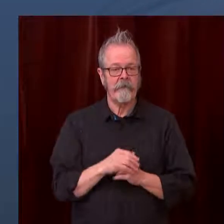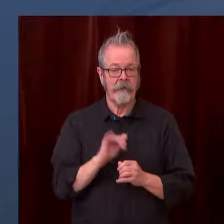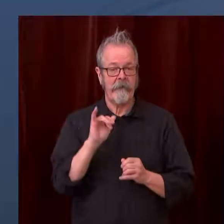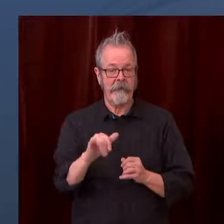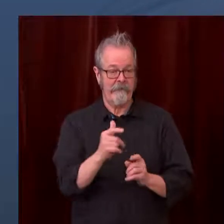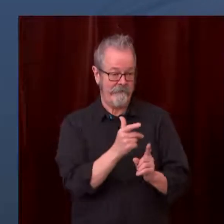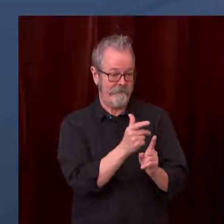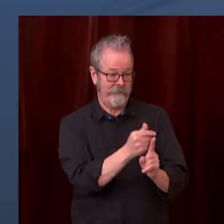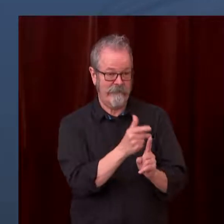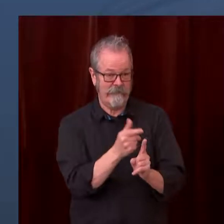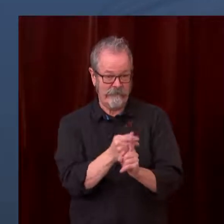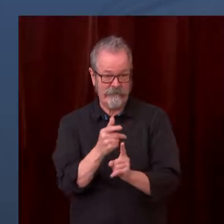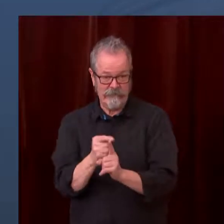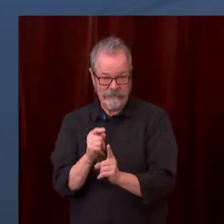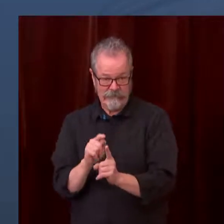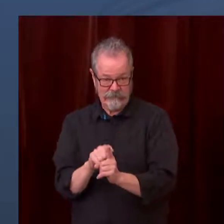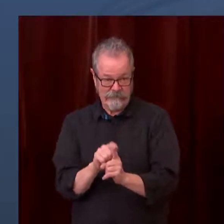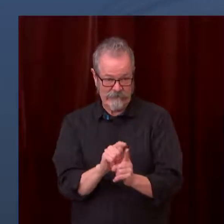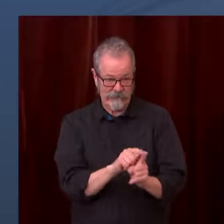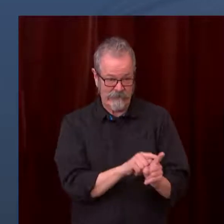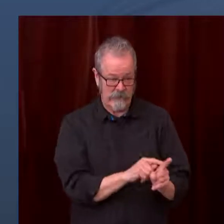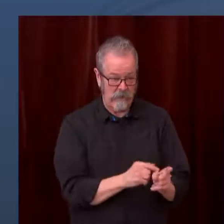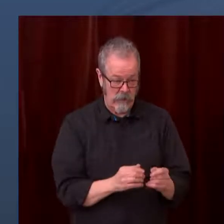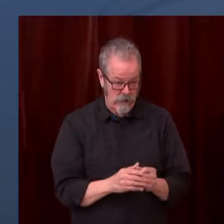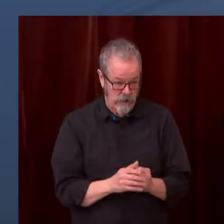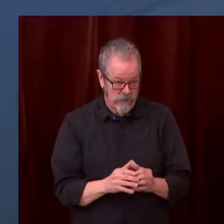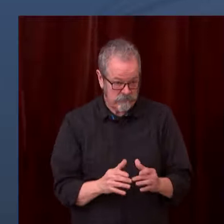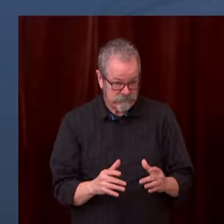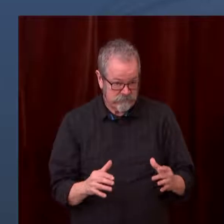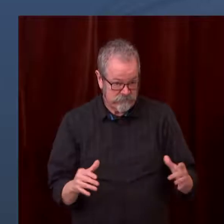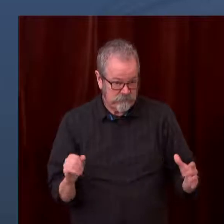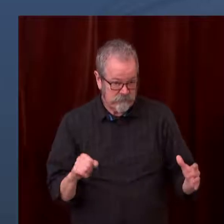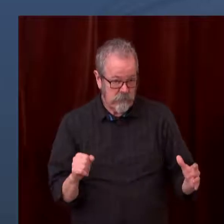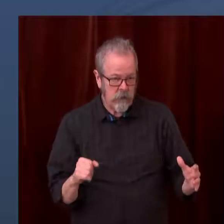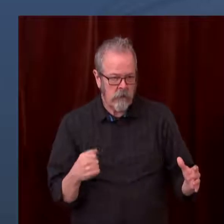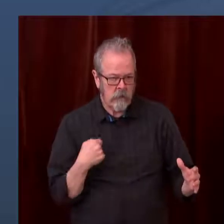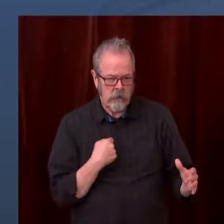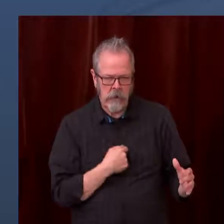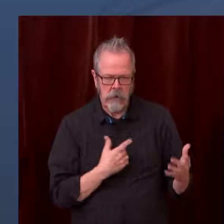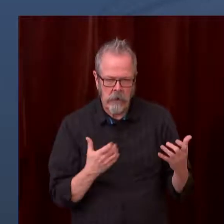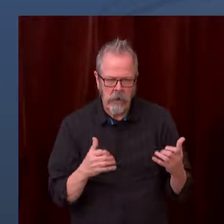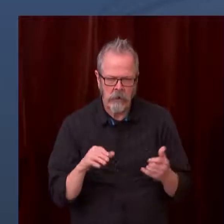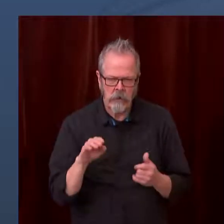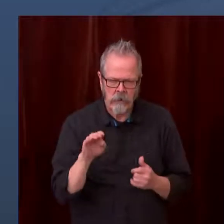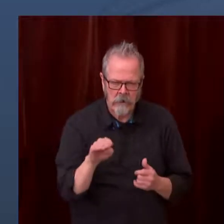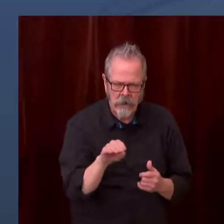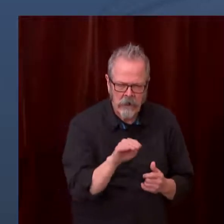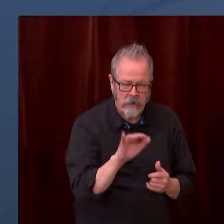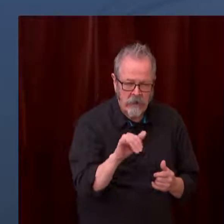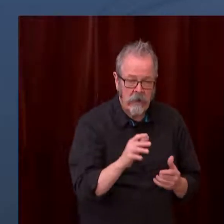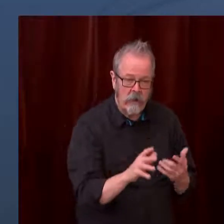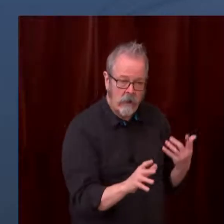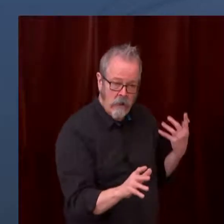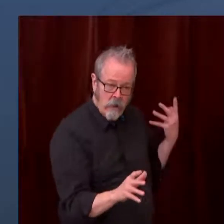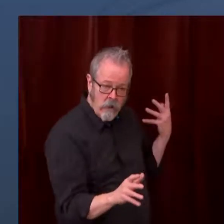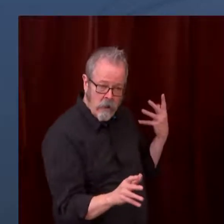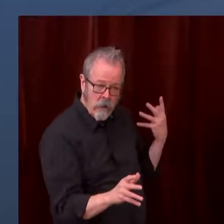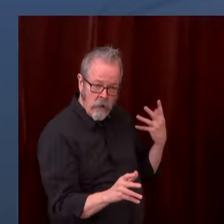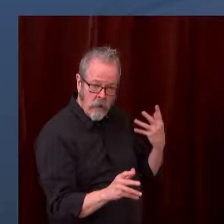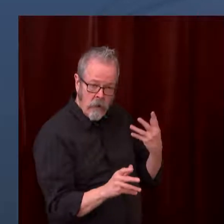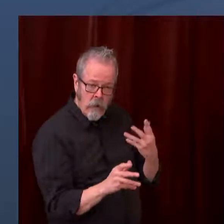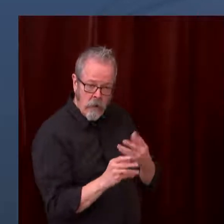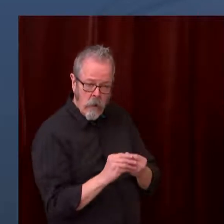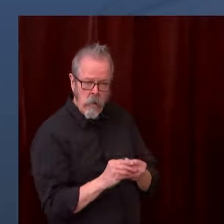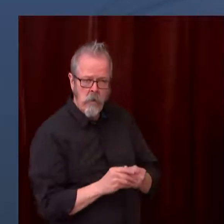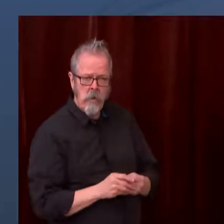the incredible progress that we have made. I know you have talked about the numbers of vaccines that we're administering on a daily basis,